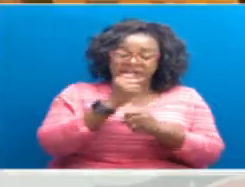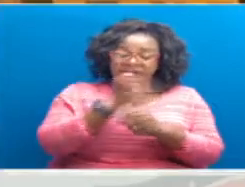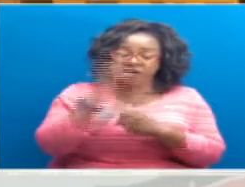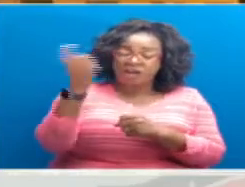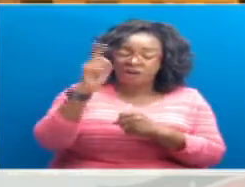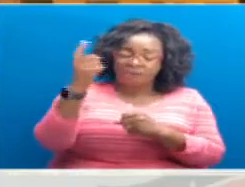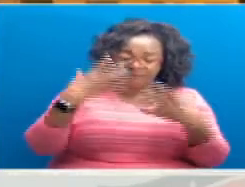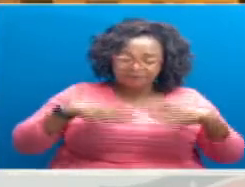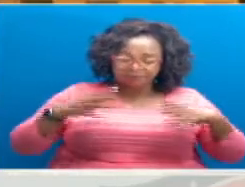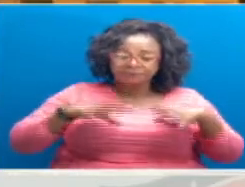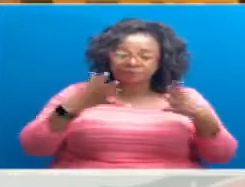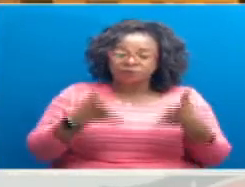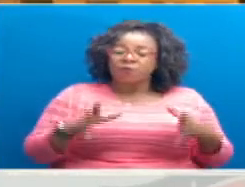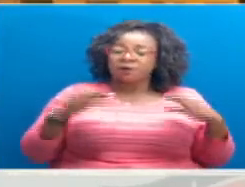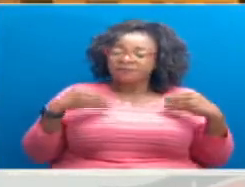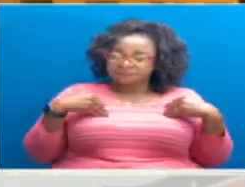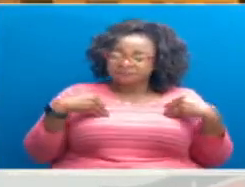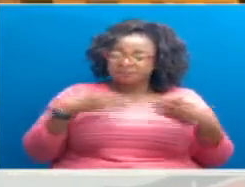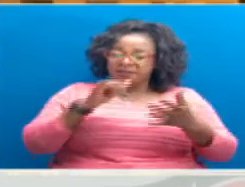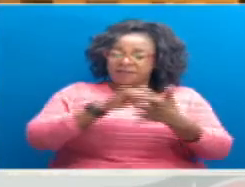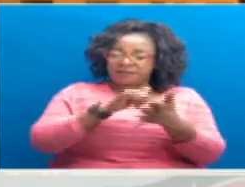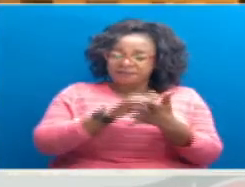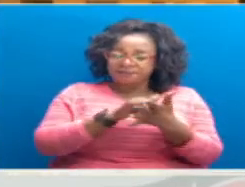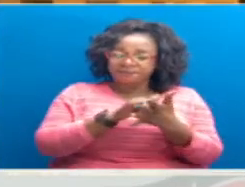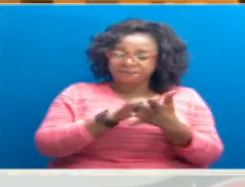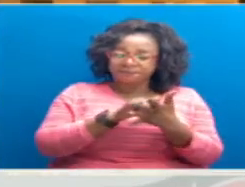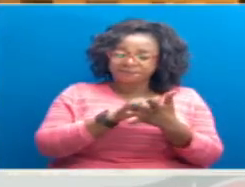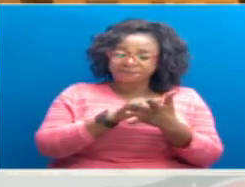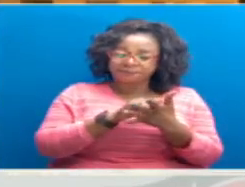now conceding that given the